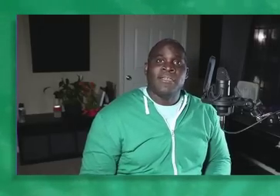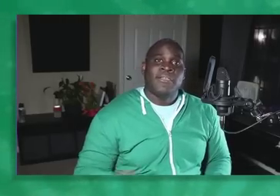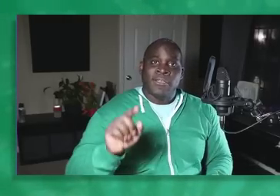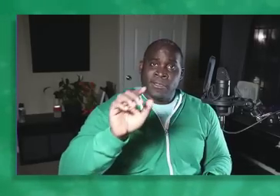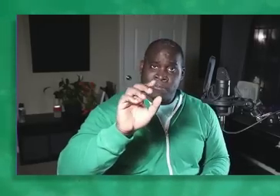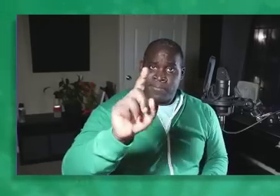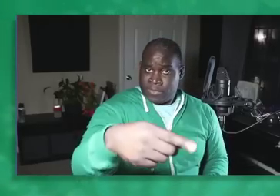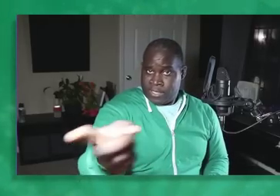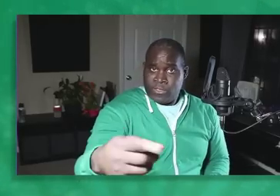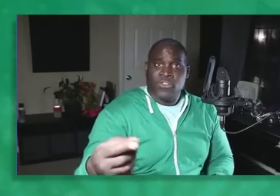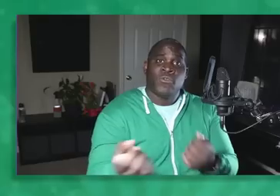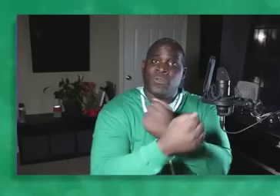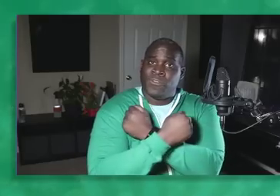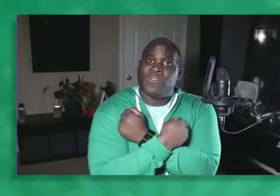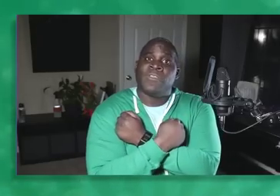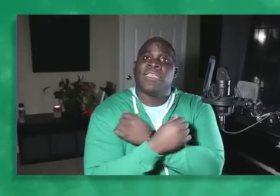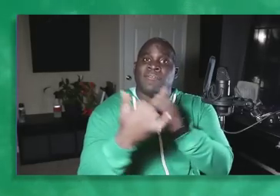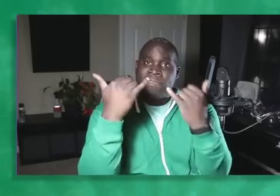kids.